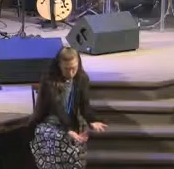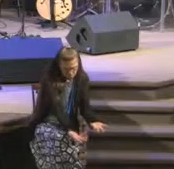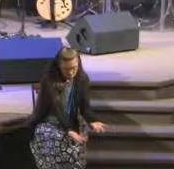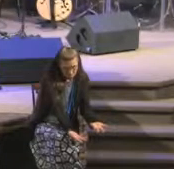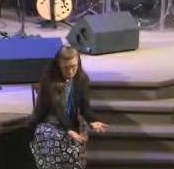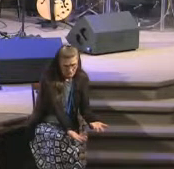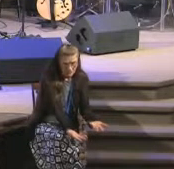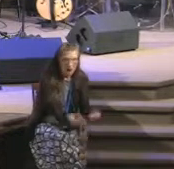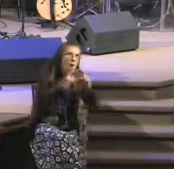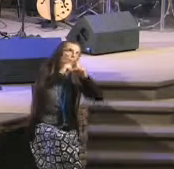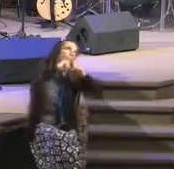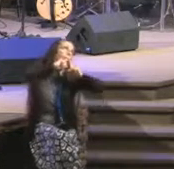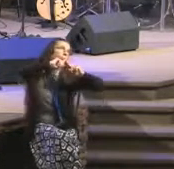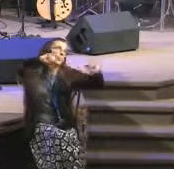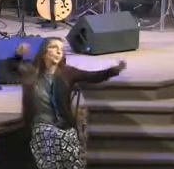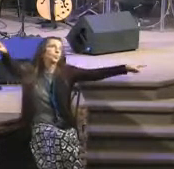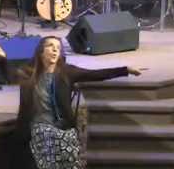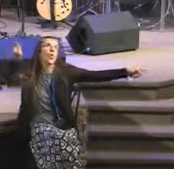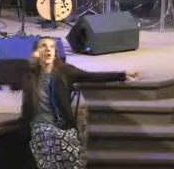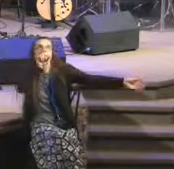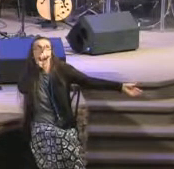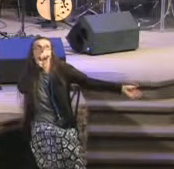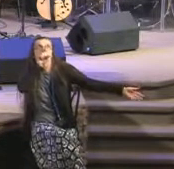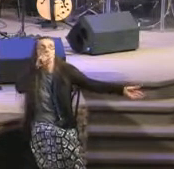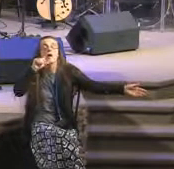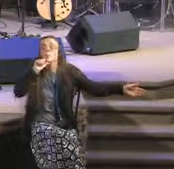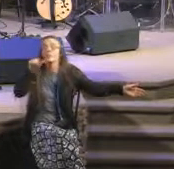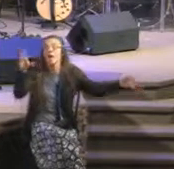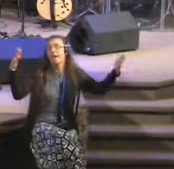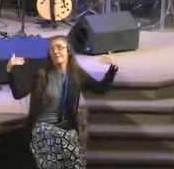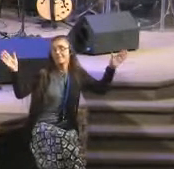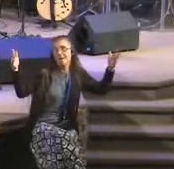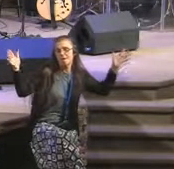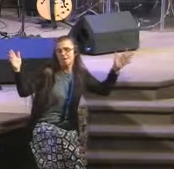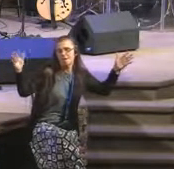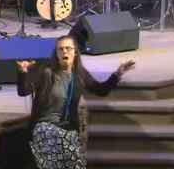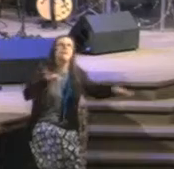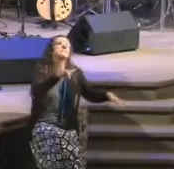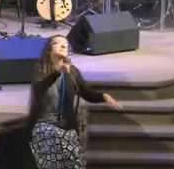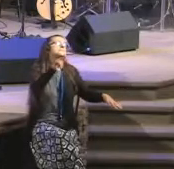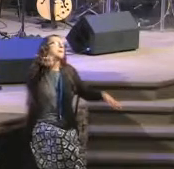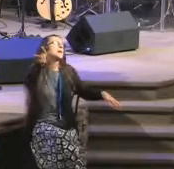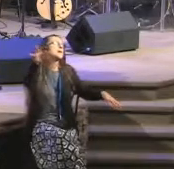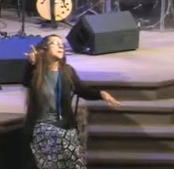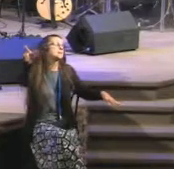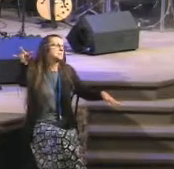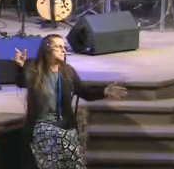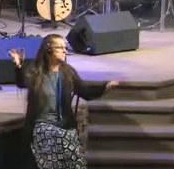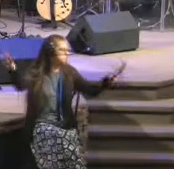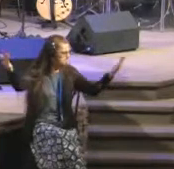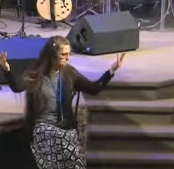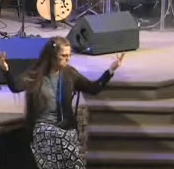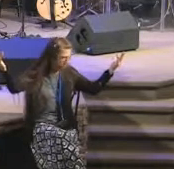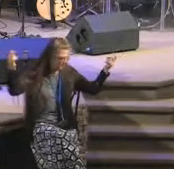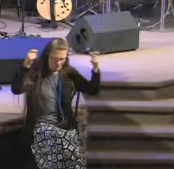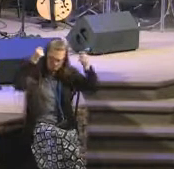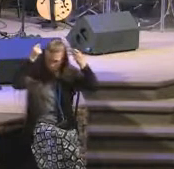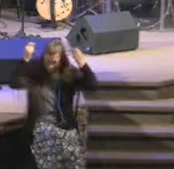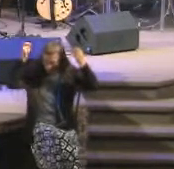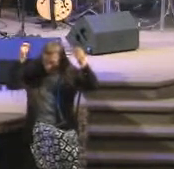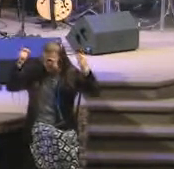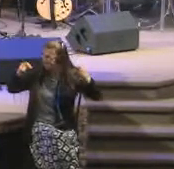And with a roar, the bird, without flapping its wings, flies into the air. Come on, some of you got to have some